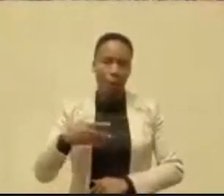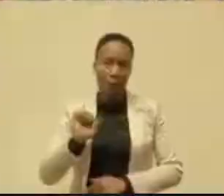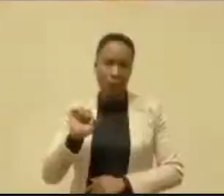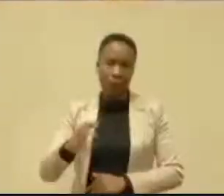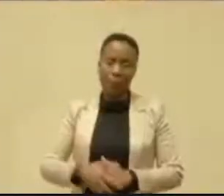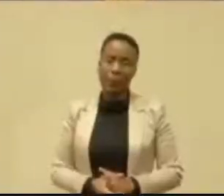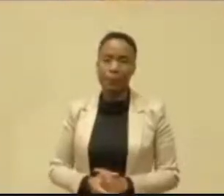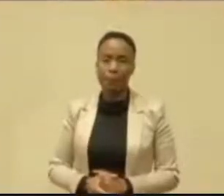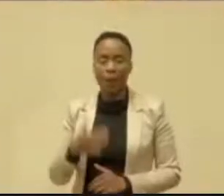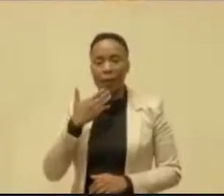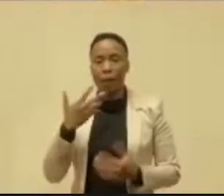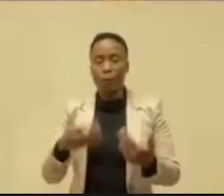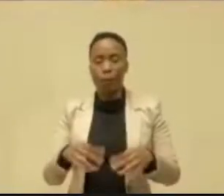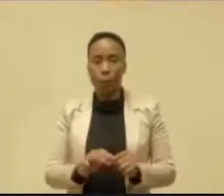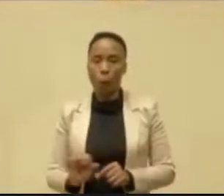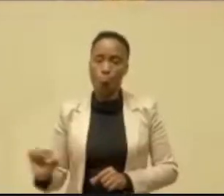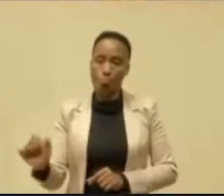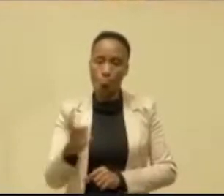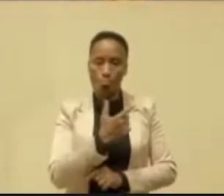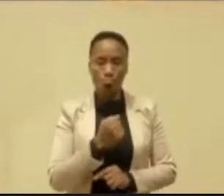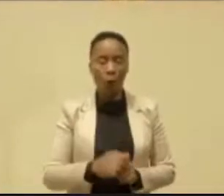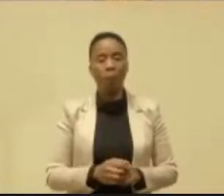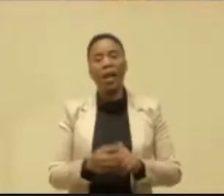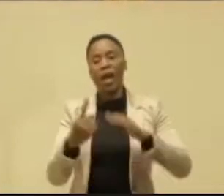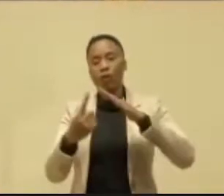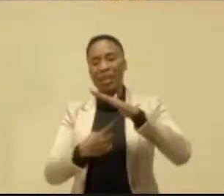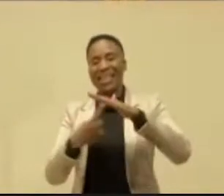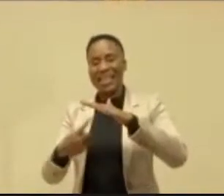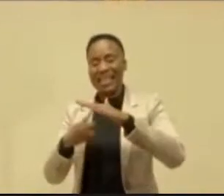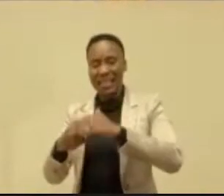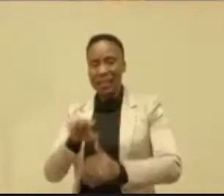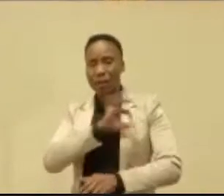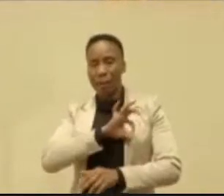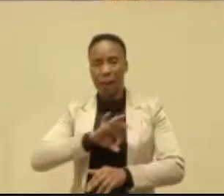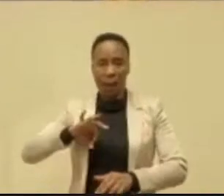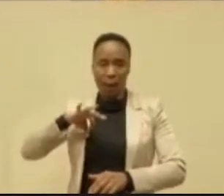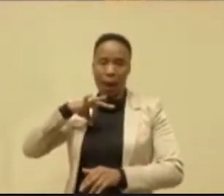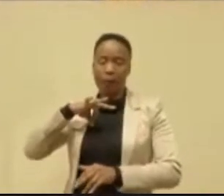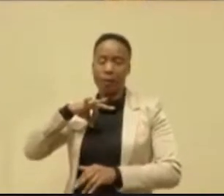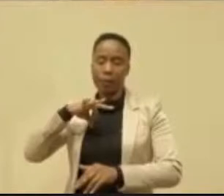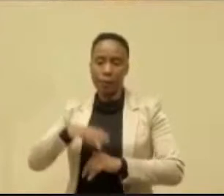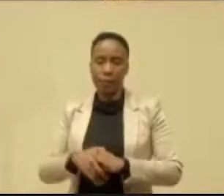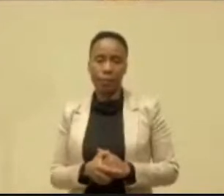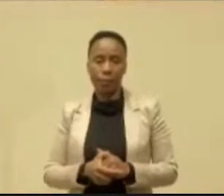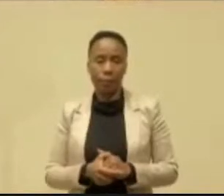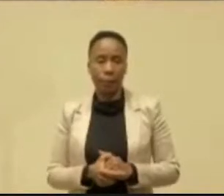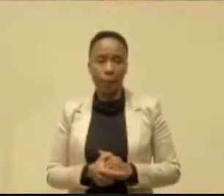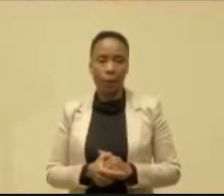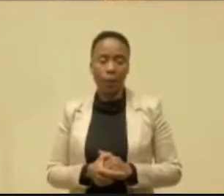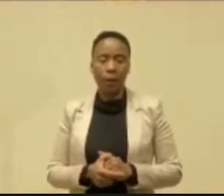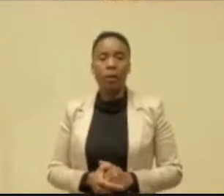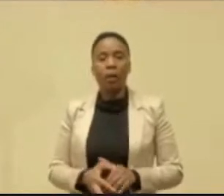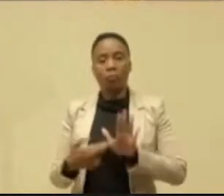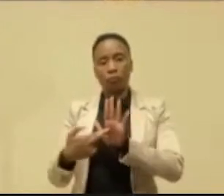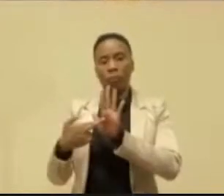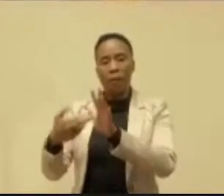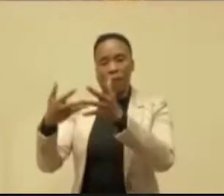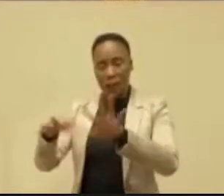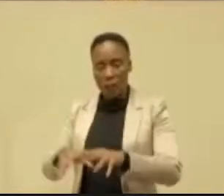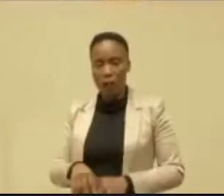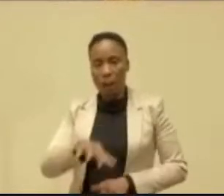no thank you very much to all the district and mayors who represented their